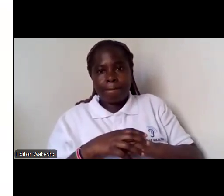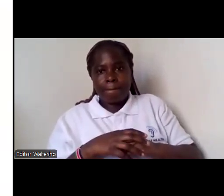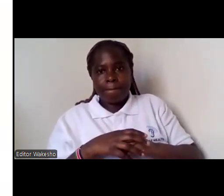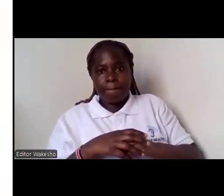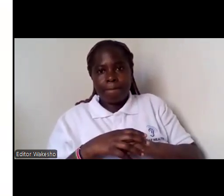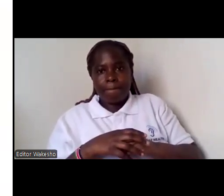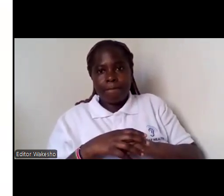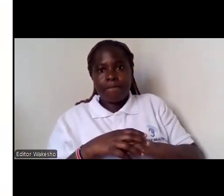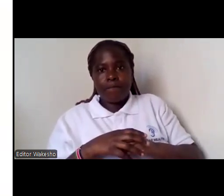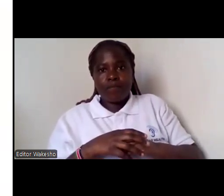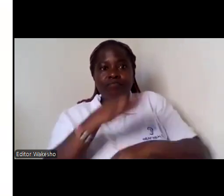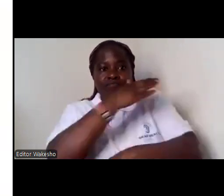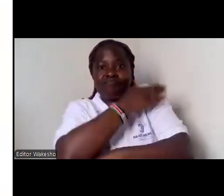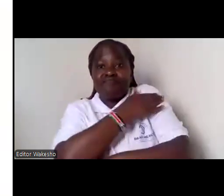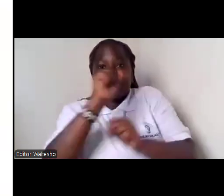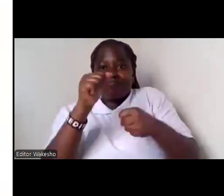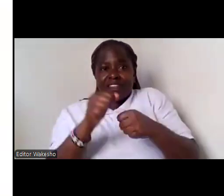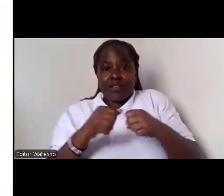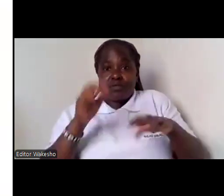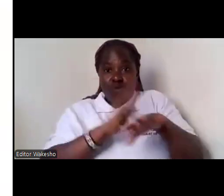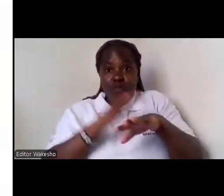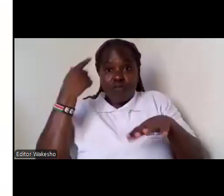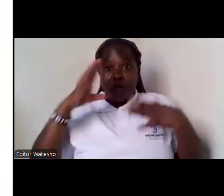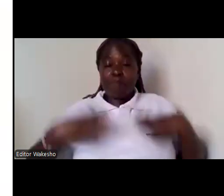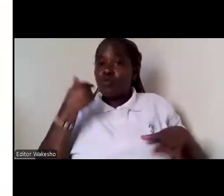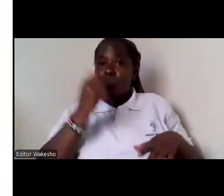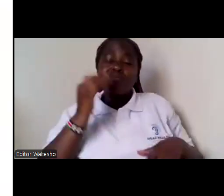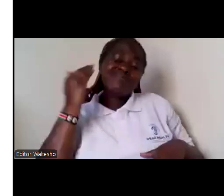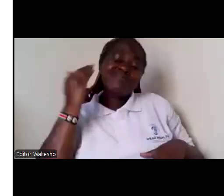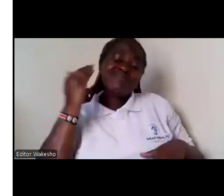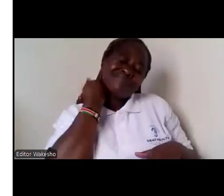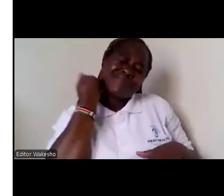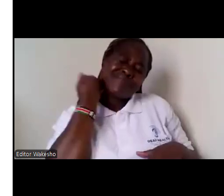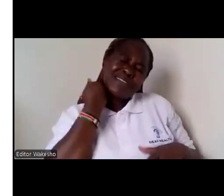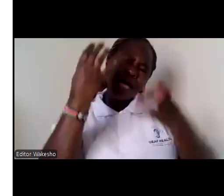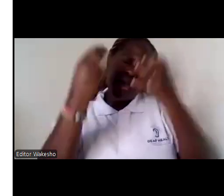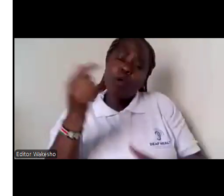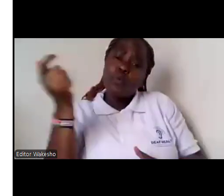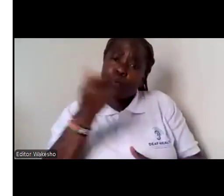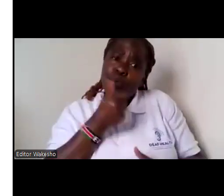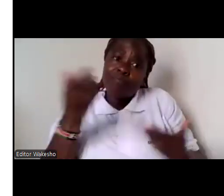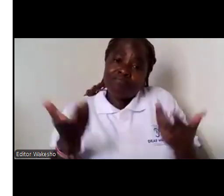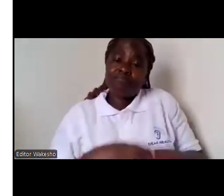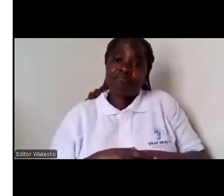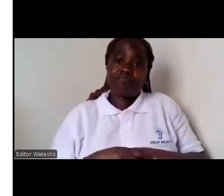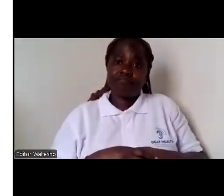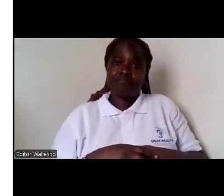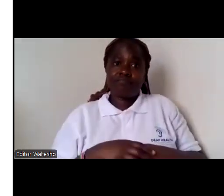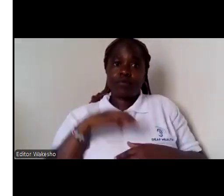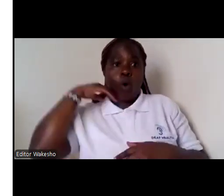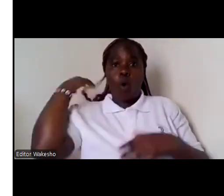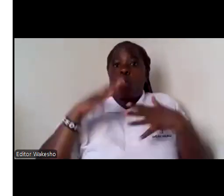It's also good for people who have painful periods, heavy periods, or who